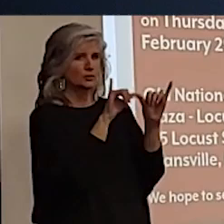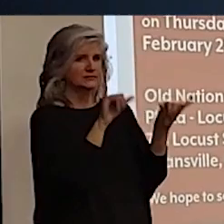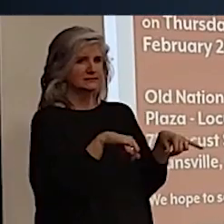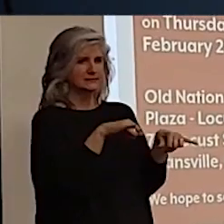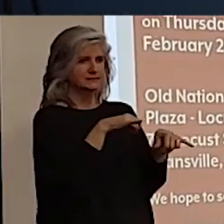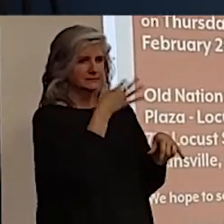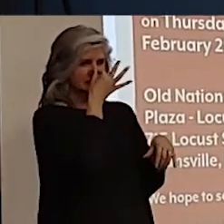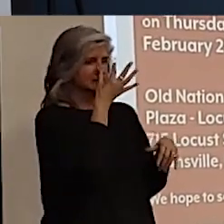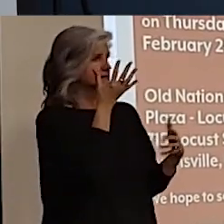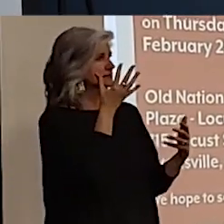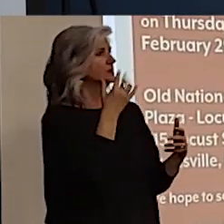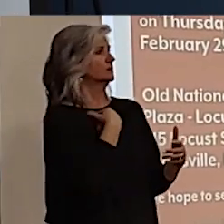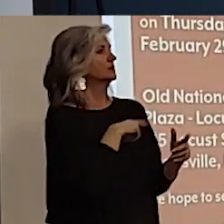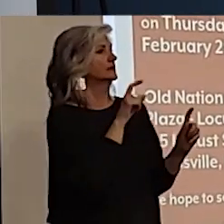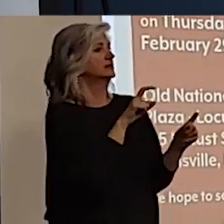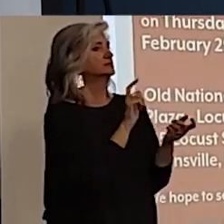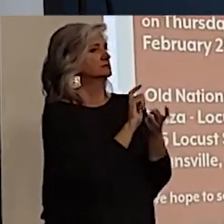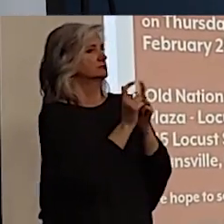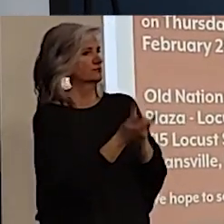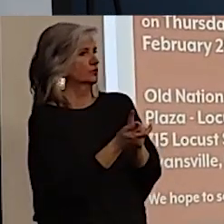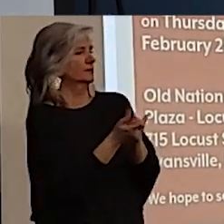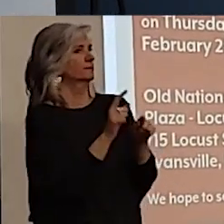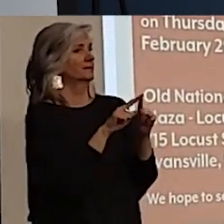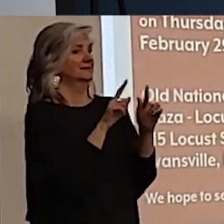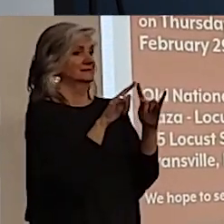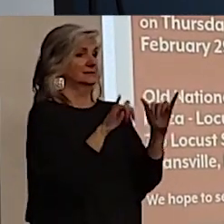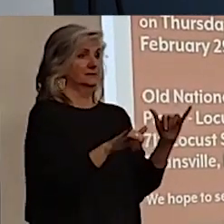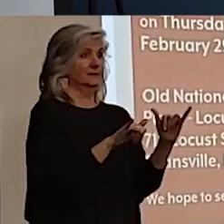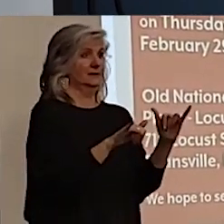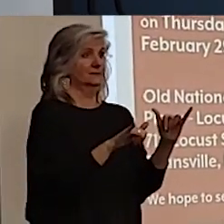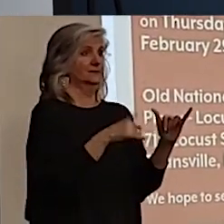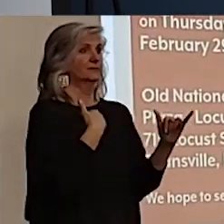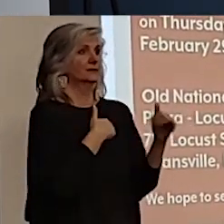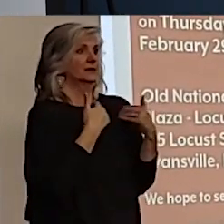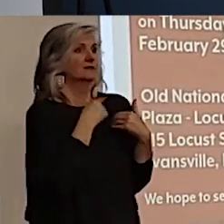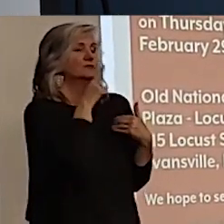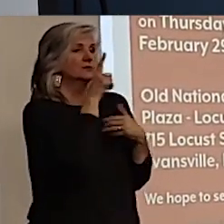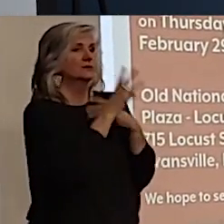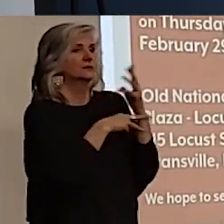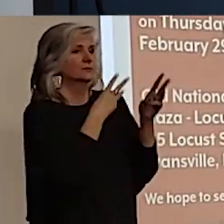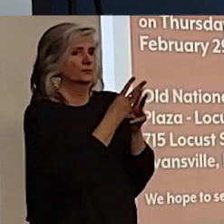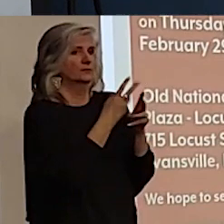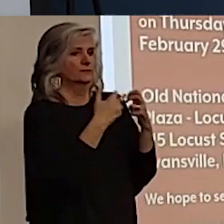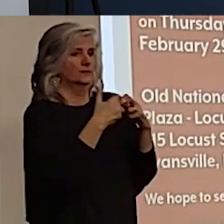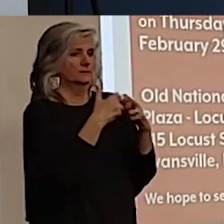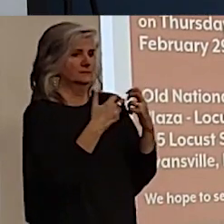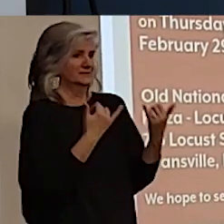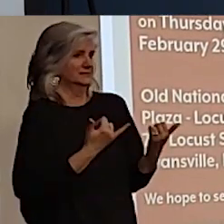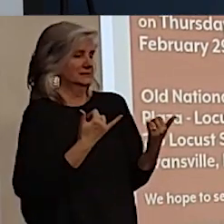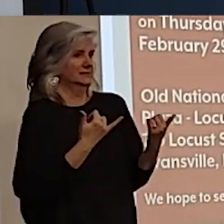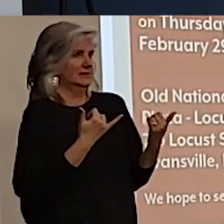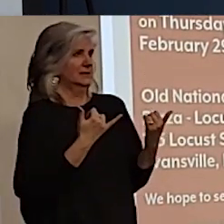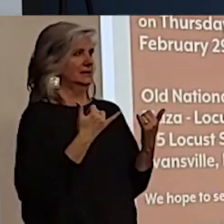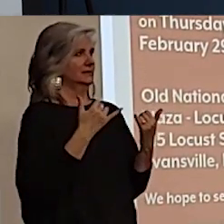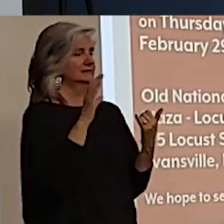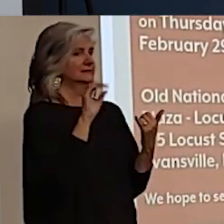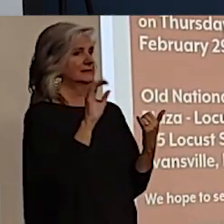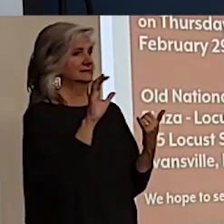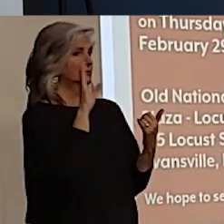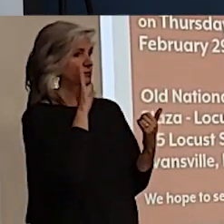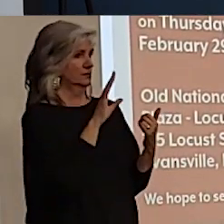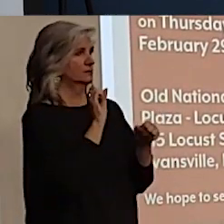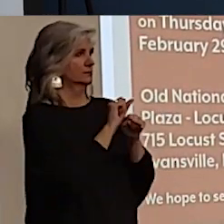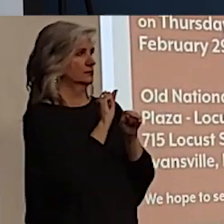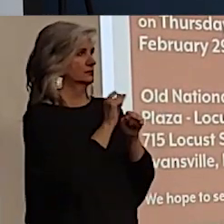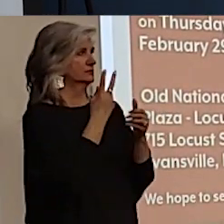stinks and we need to reform, but at the same time, we've got real world problems today, and CAC is going to work to do